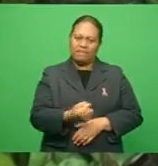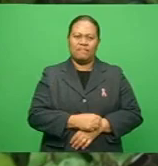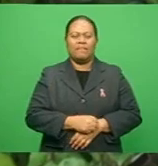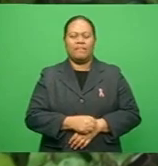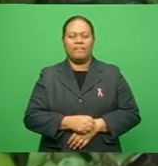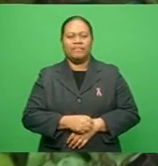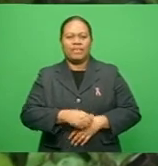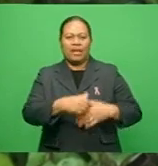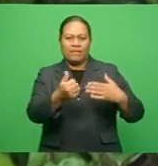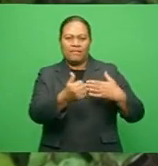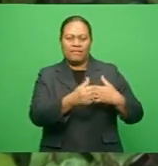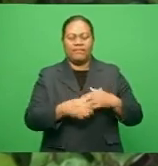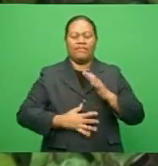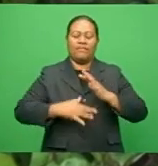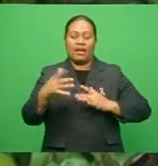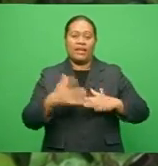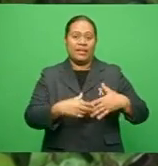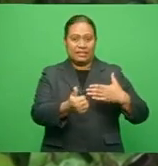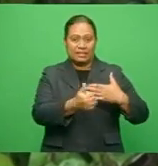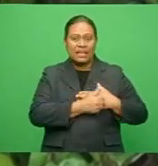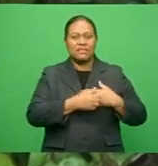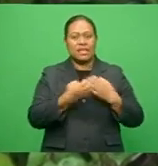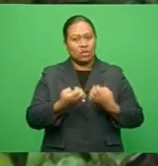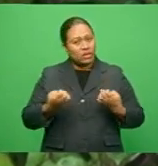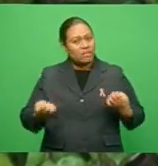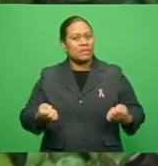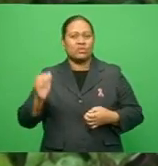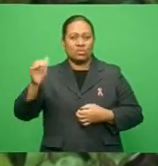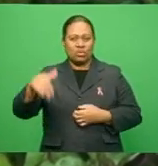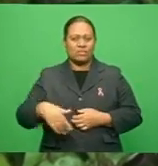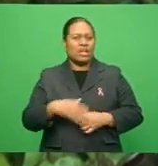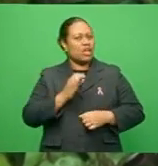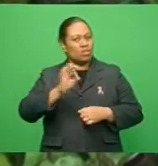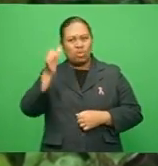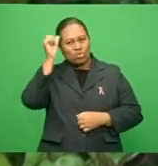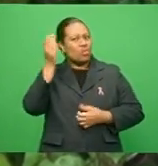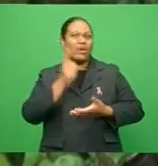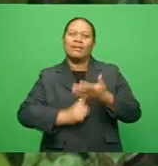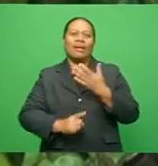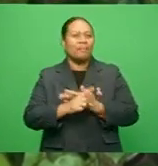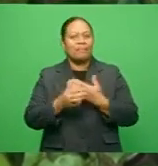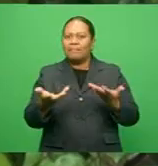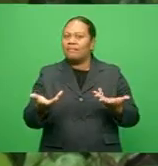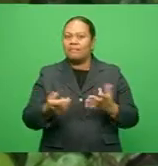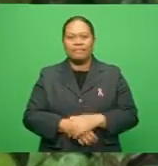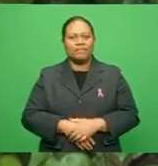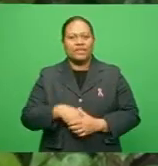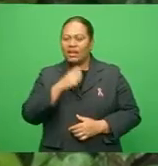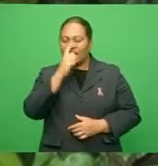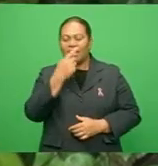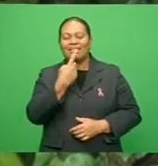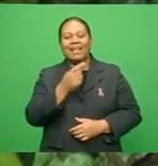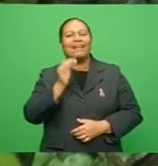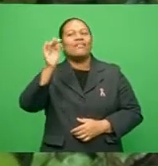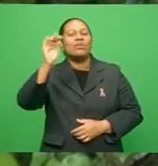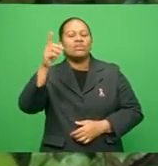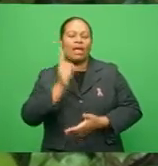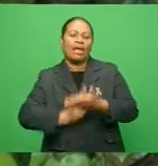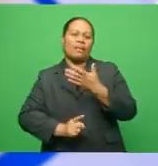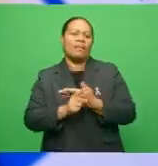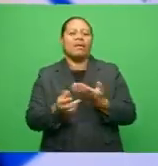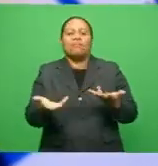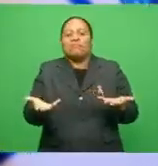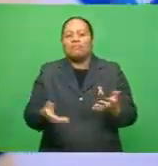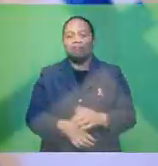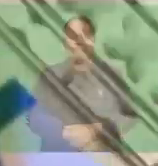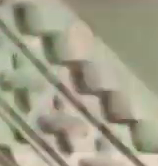fire safety equipment at their homes because they might never know what's going to happen. We can tell the future what's going to